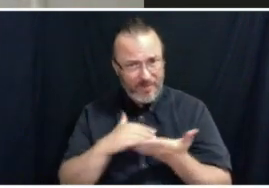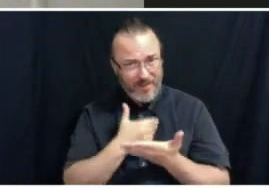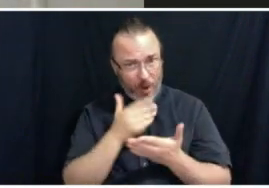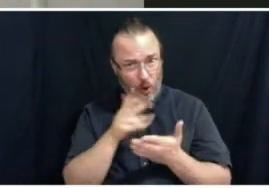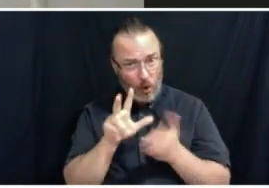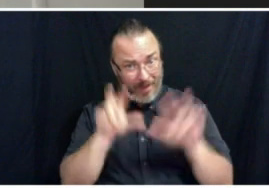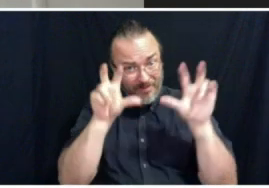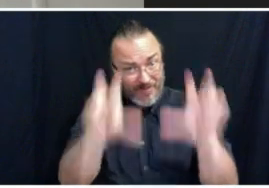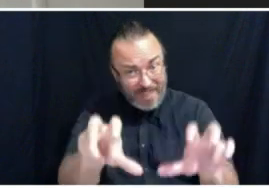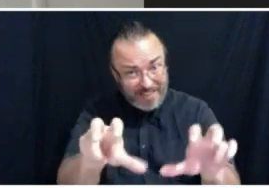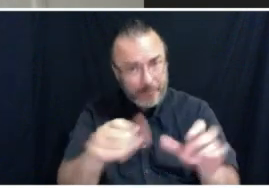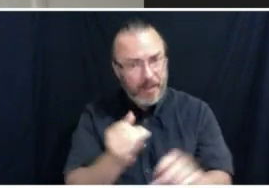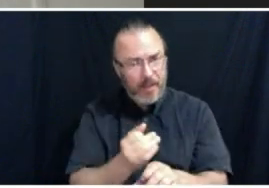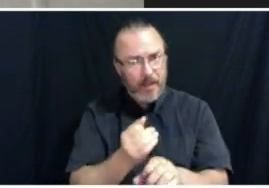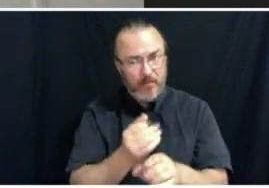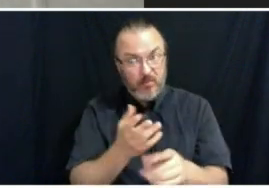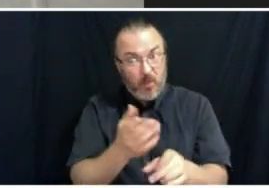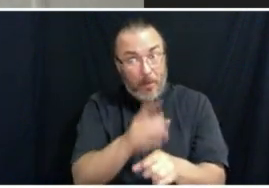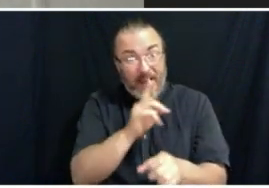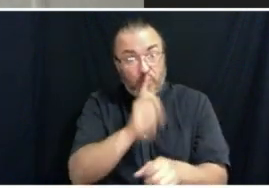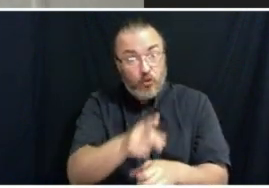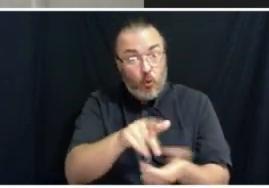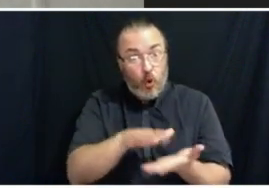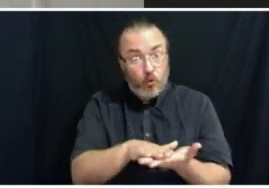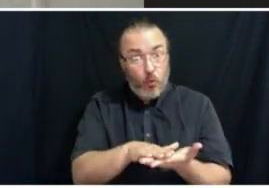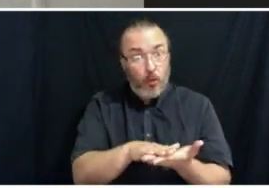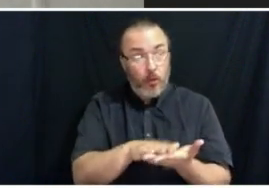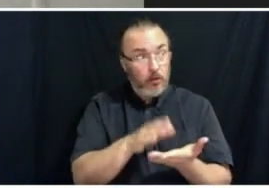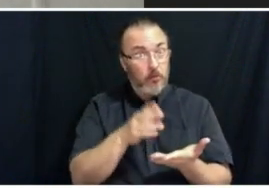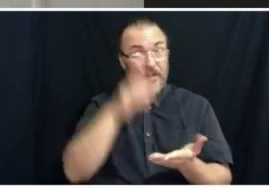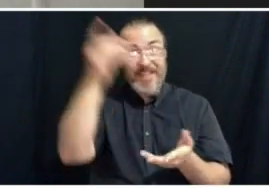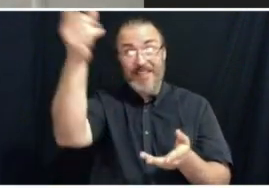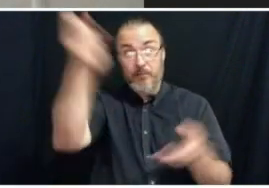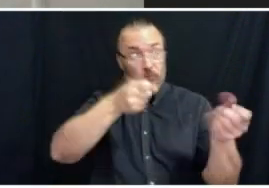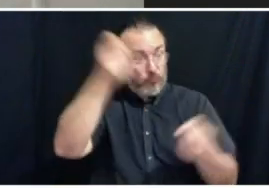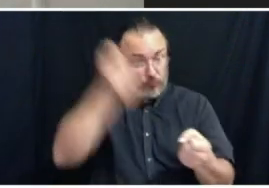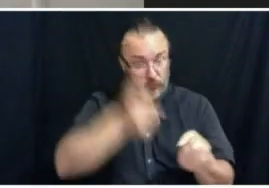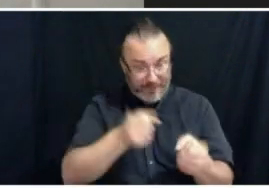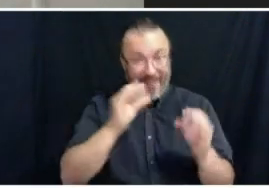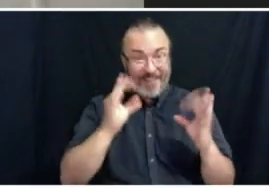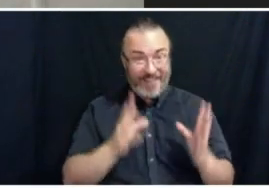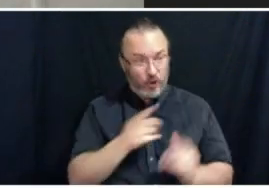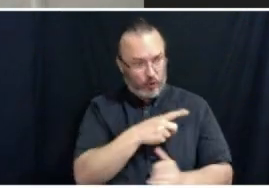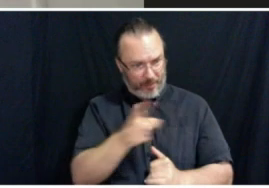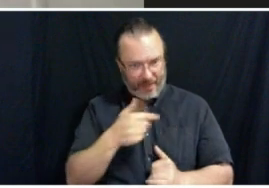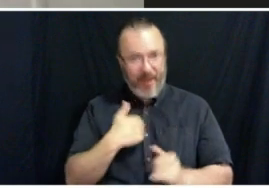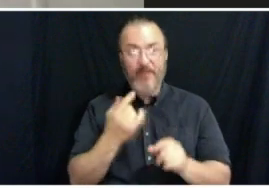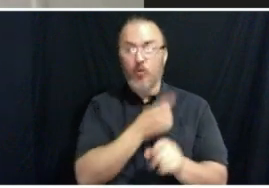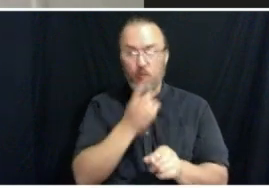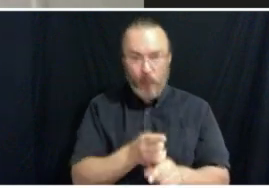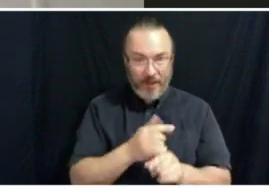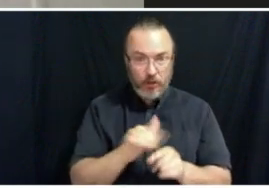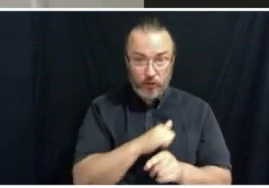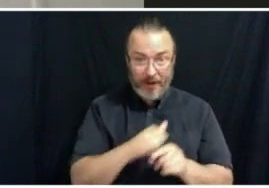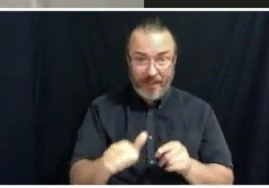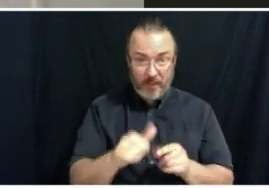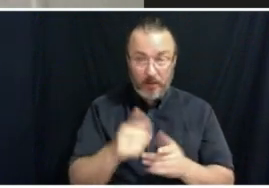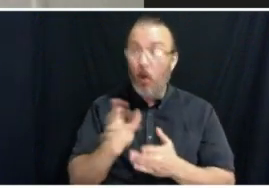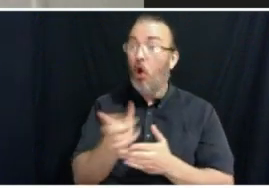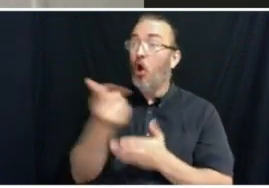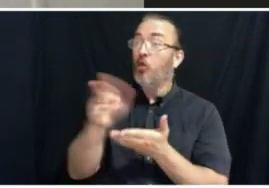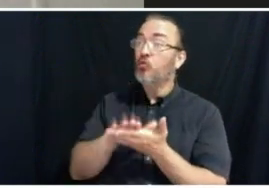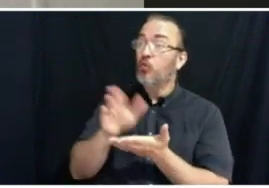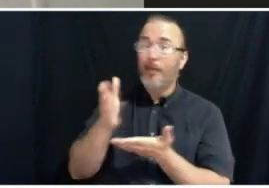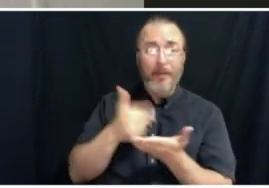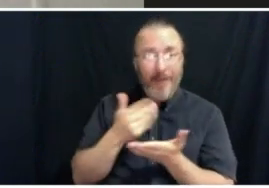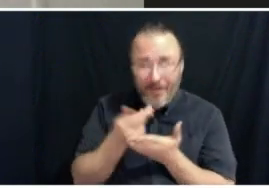sure that in all schools, well, there will be teachers, right, that will have the right training. In some schools also, you might have a few teachers that have